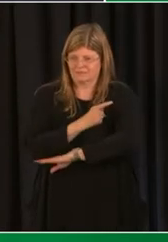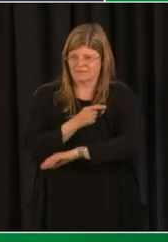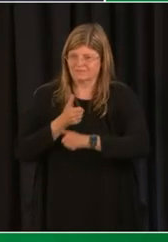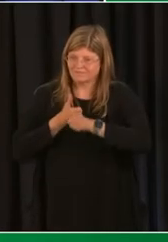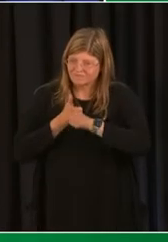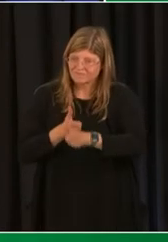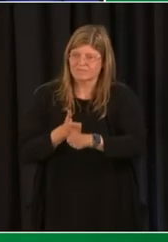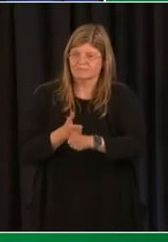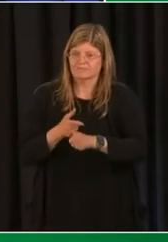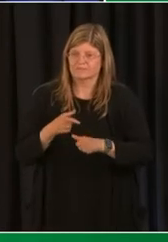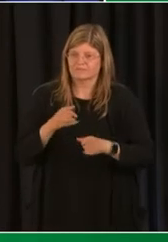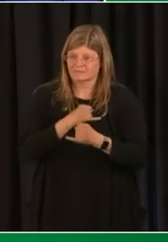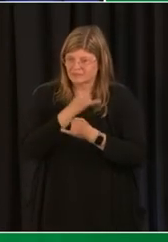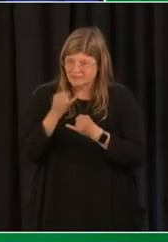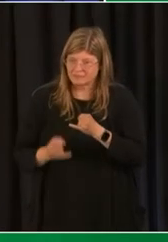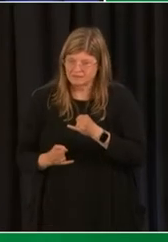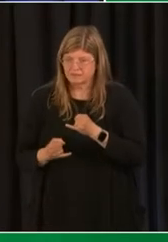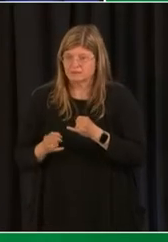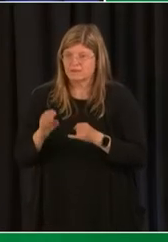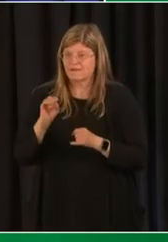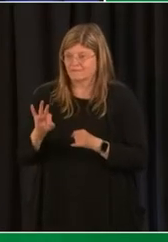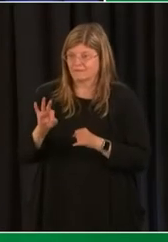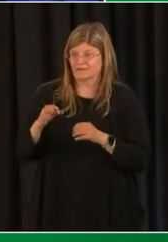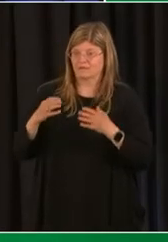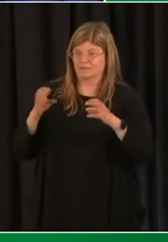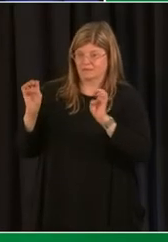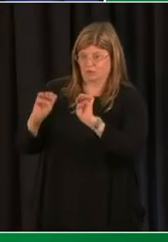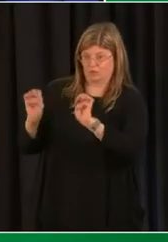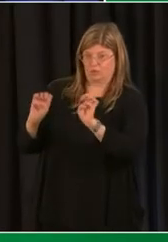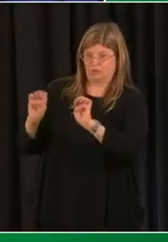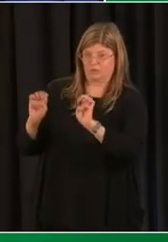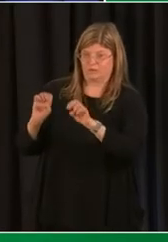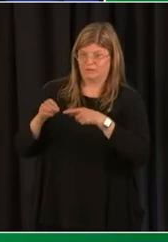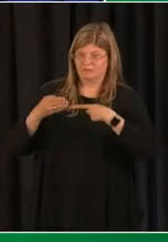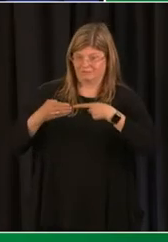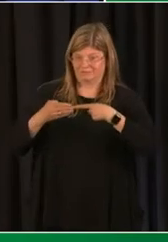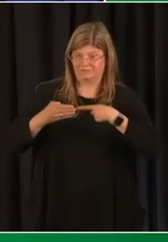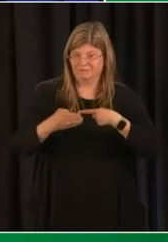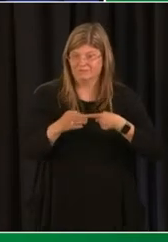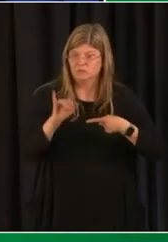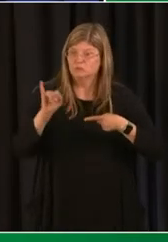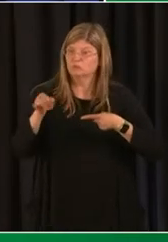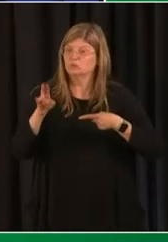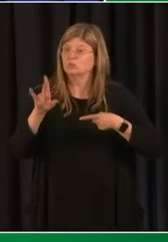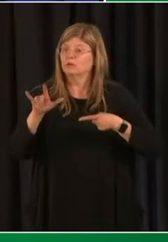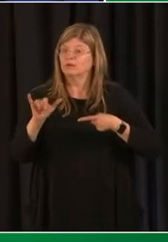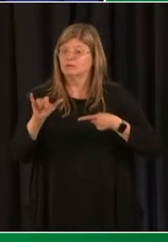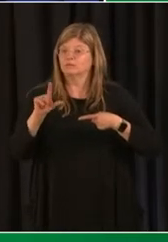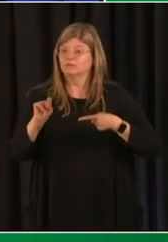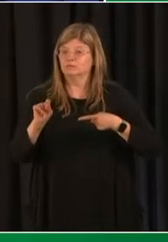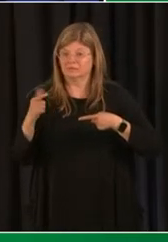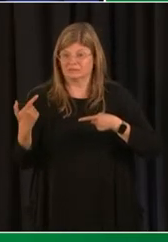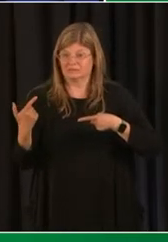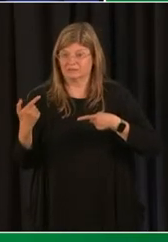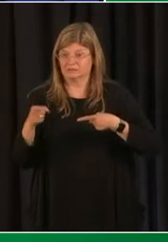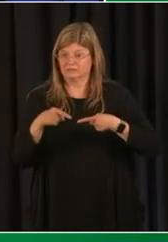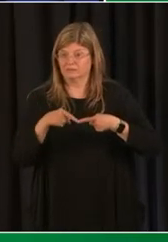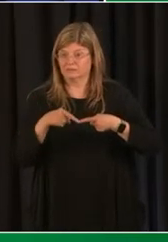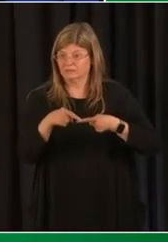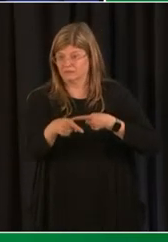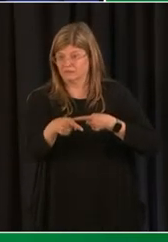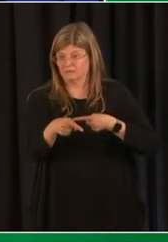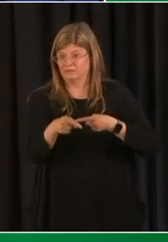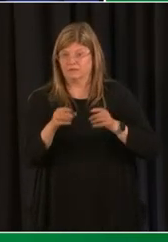the end of the health emergency. So we are now talking July 20th. And so if any action